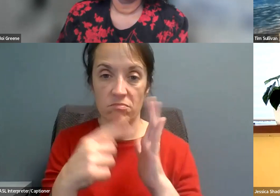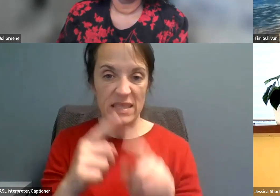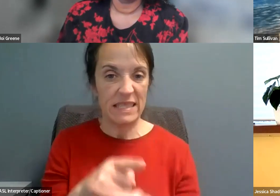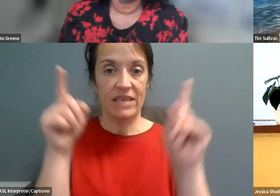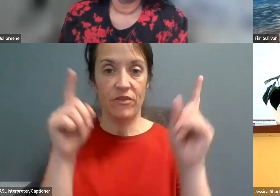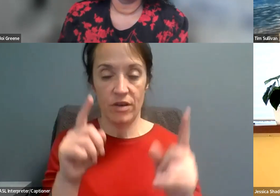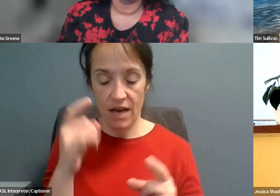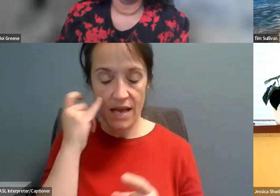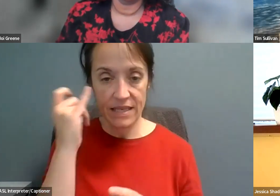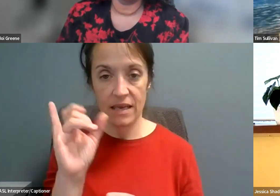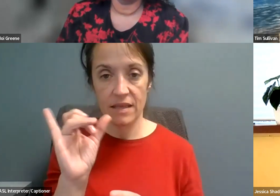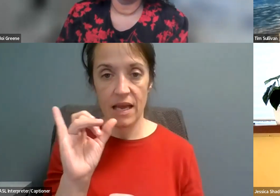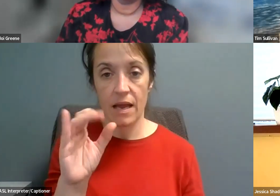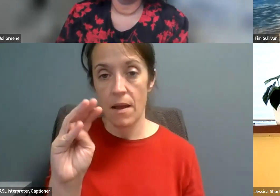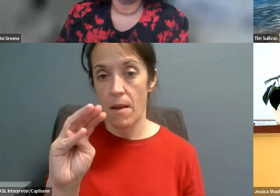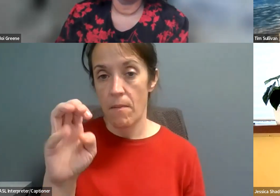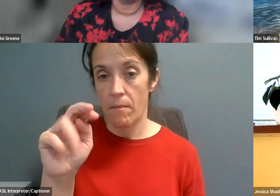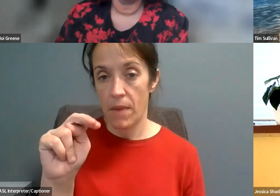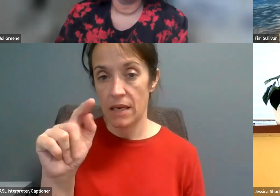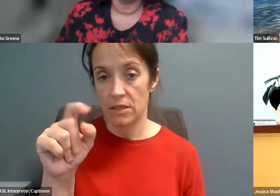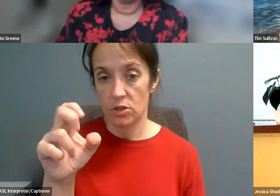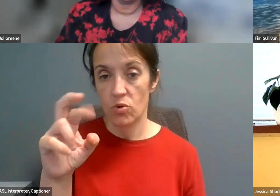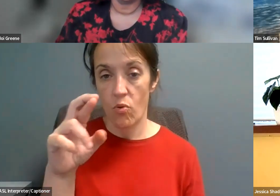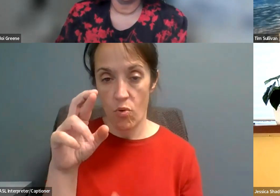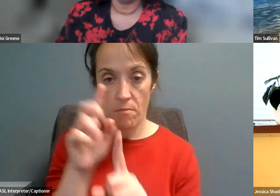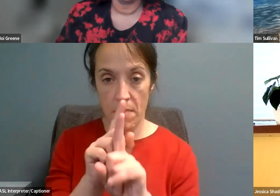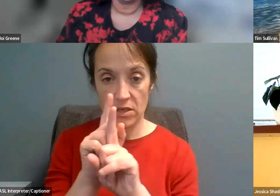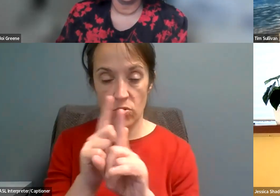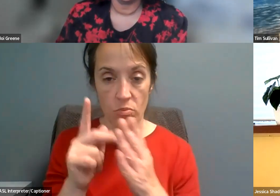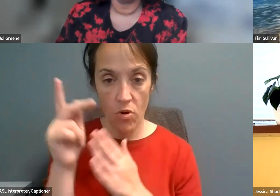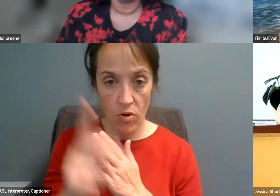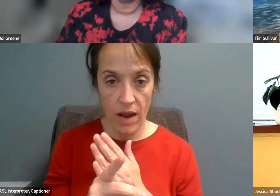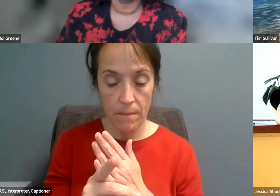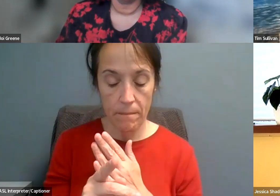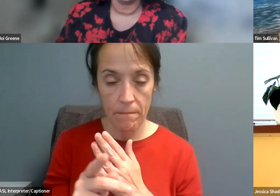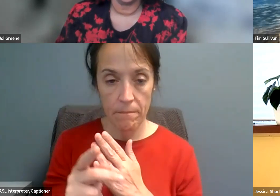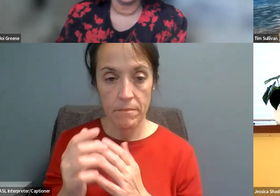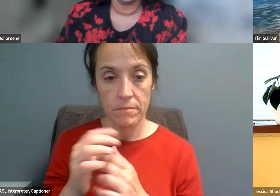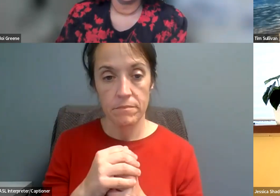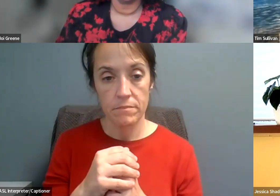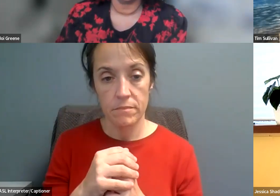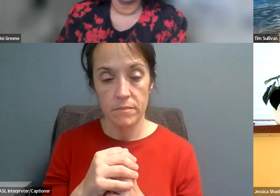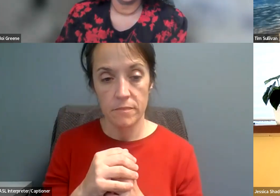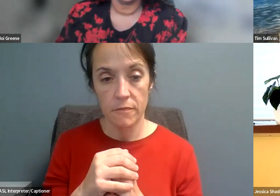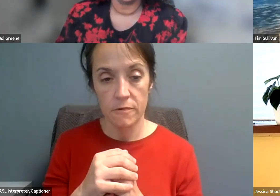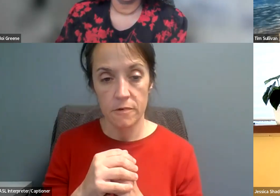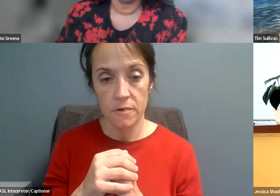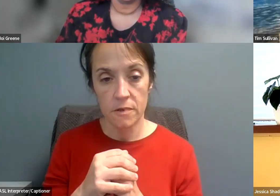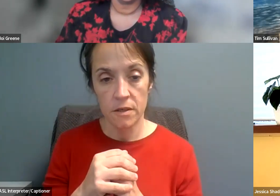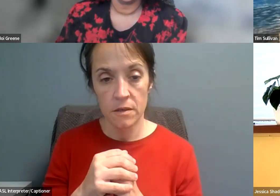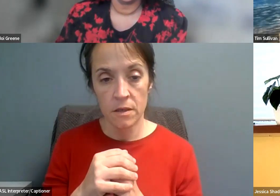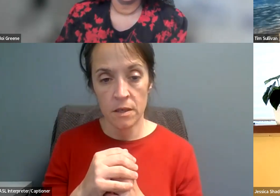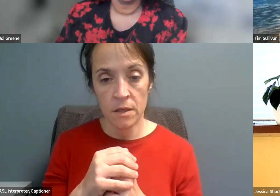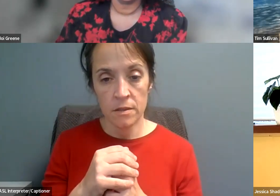had tools that they needed to excel at achieving the plan deliverables. And